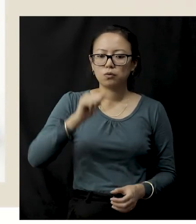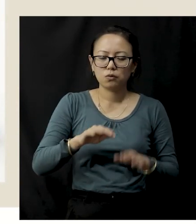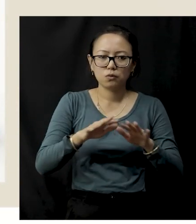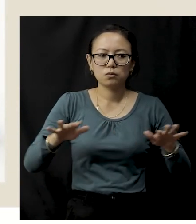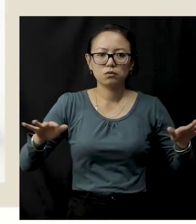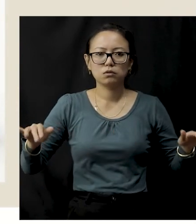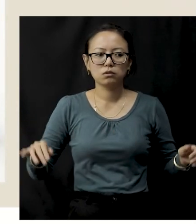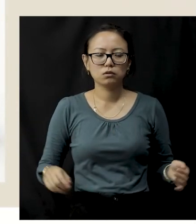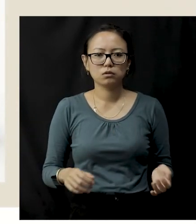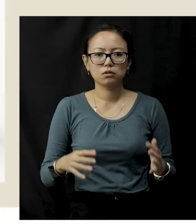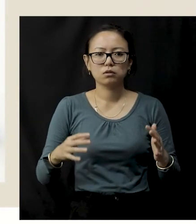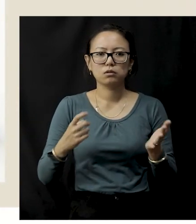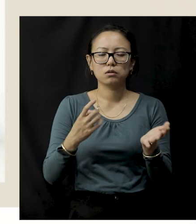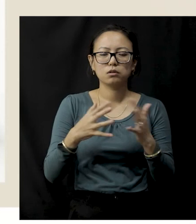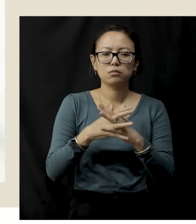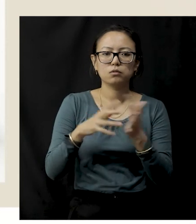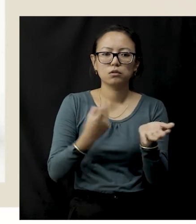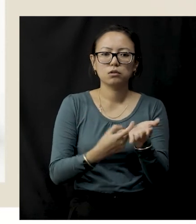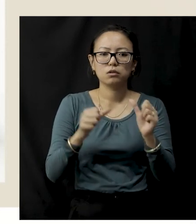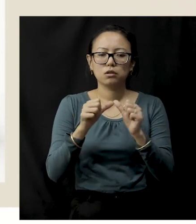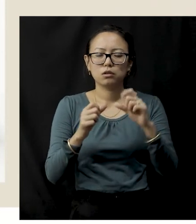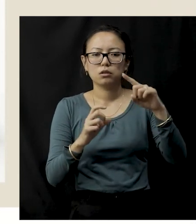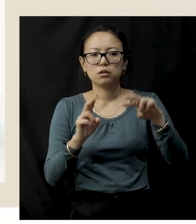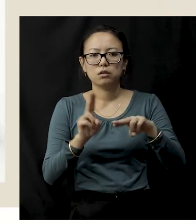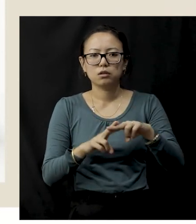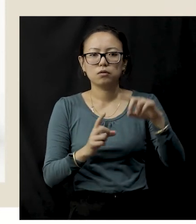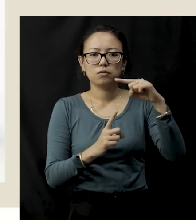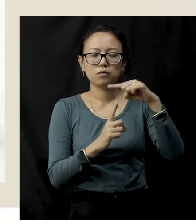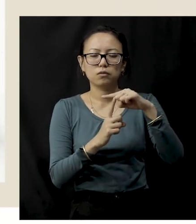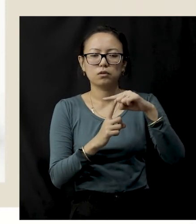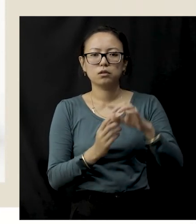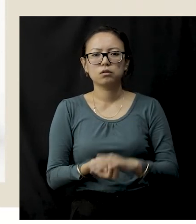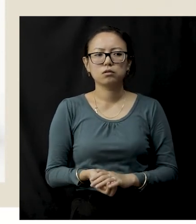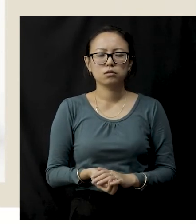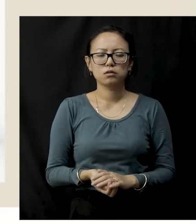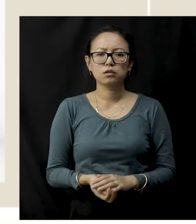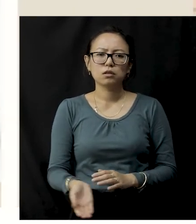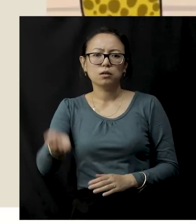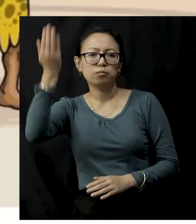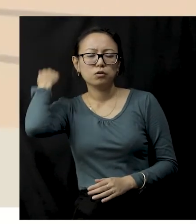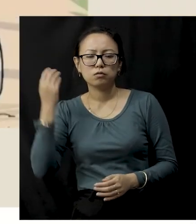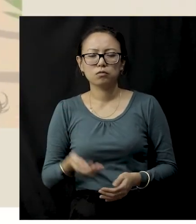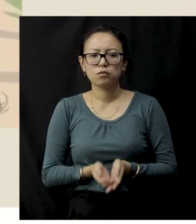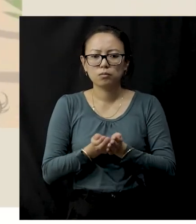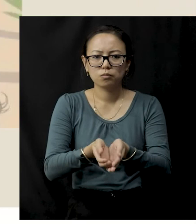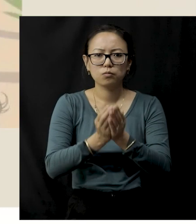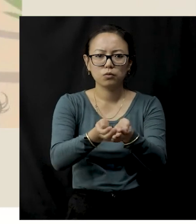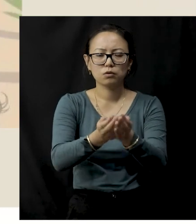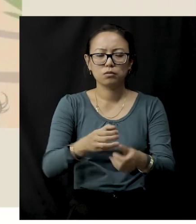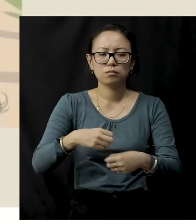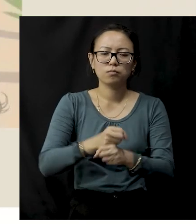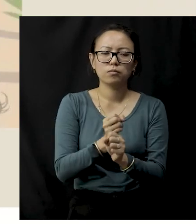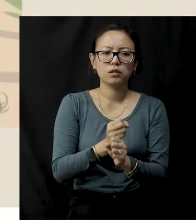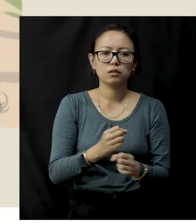wood and making the raft. The raft was the first idea before they made a boat, okay? And